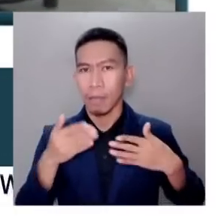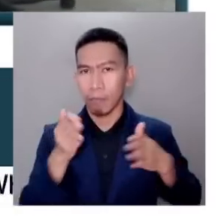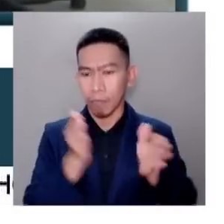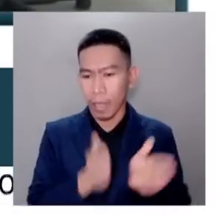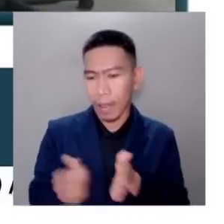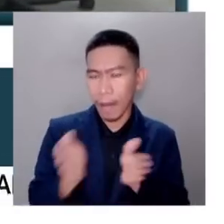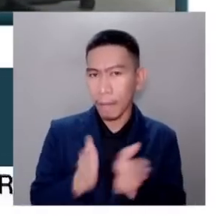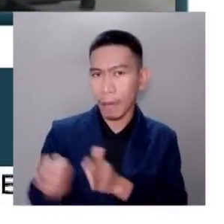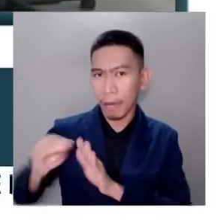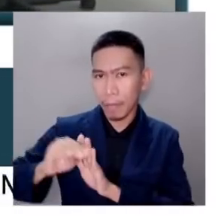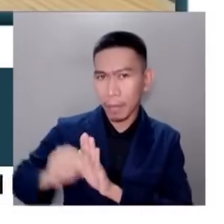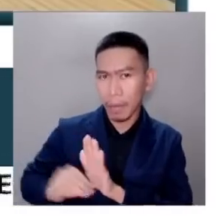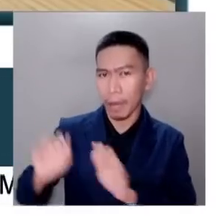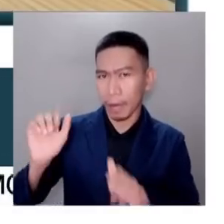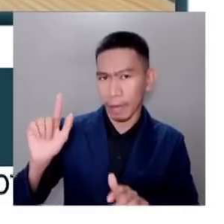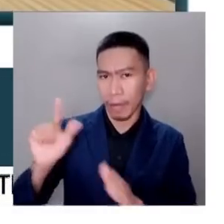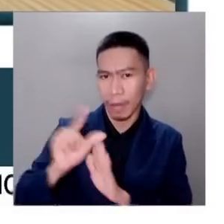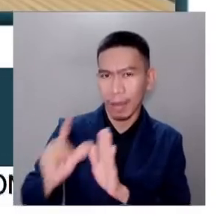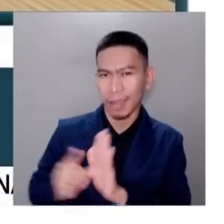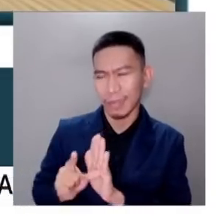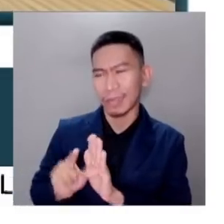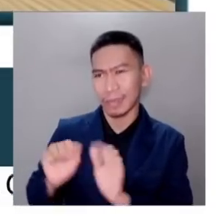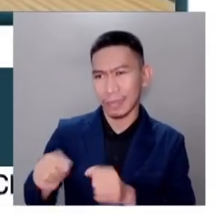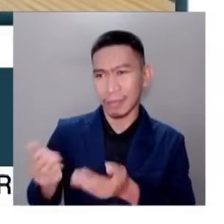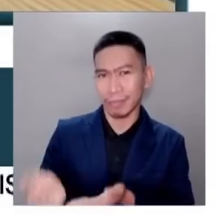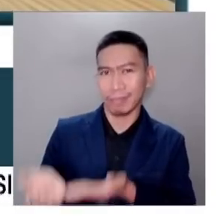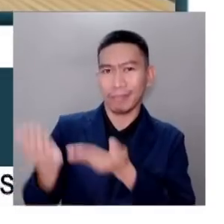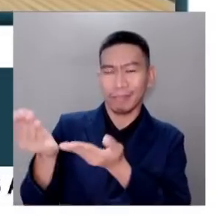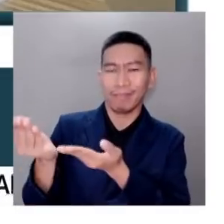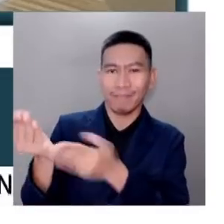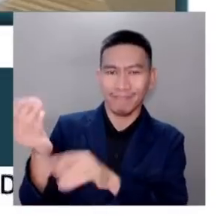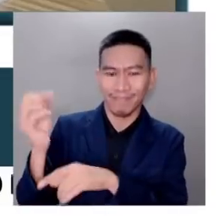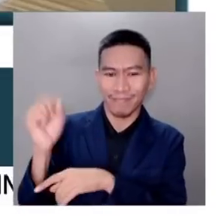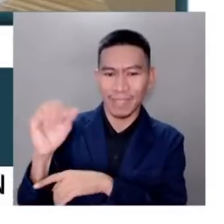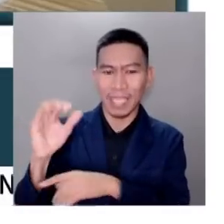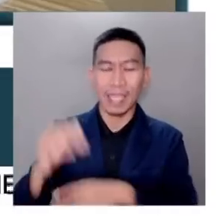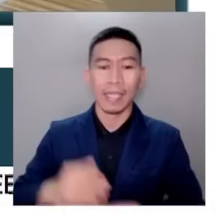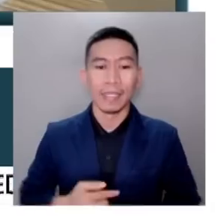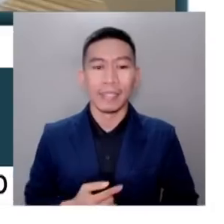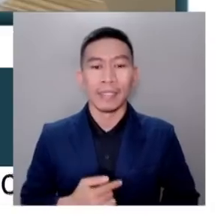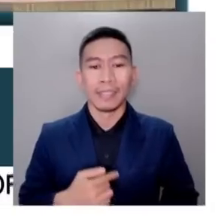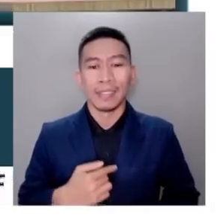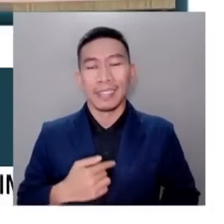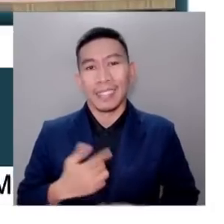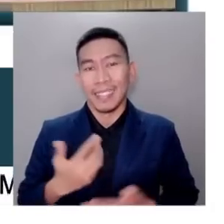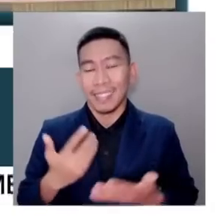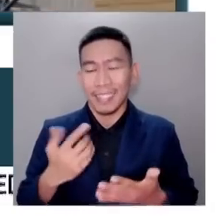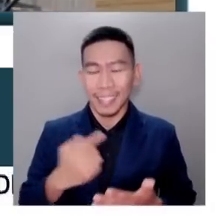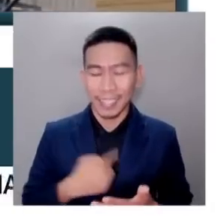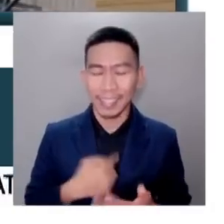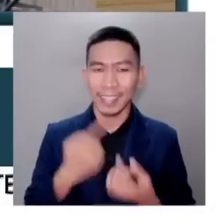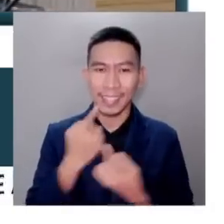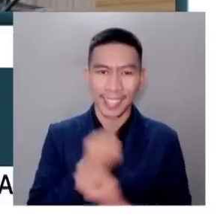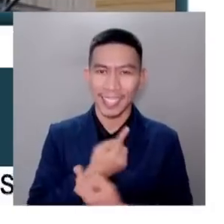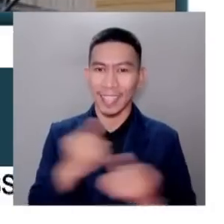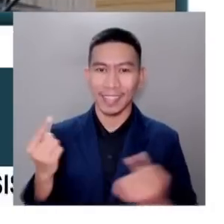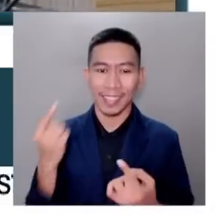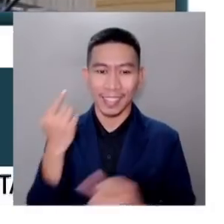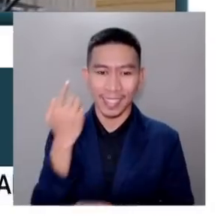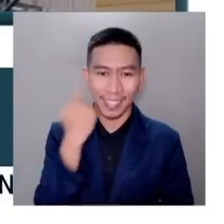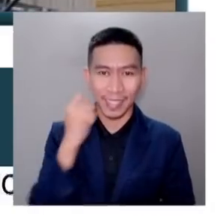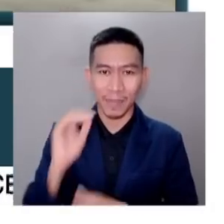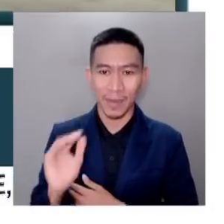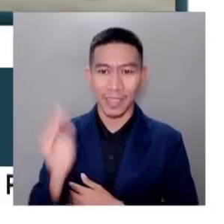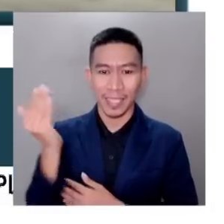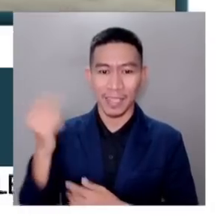it up. I guess the reason I announced it this morning, I was given the keynote